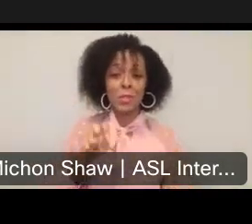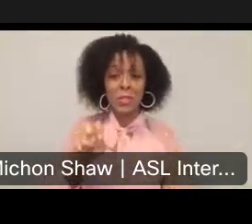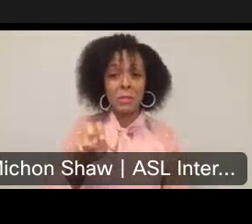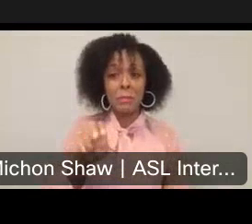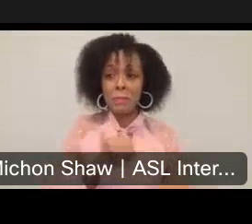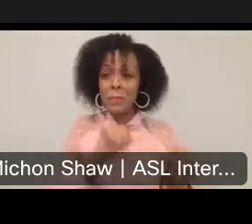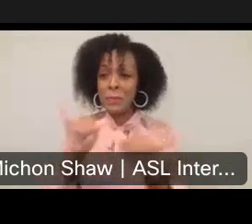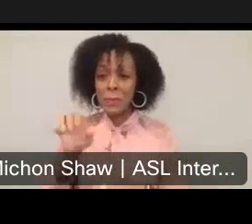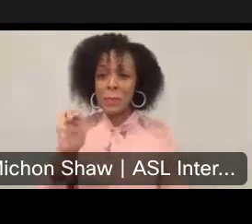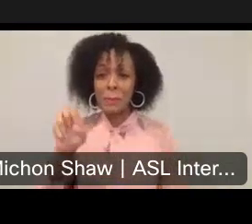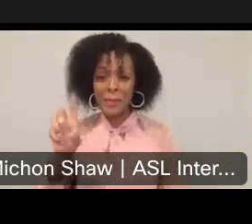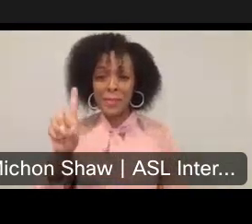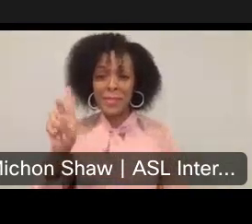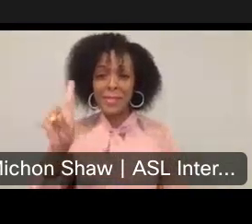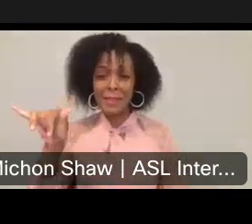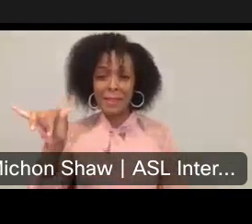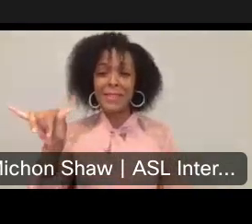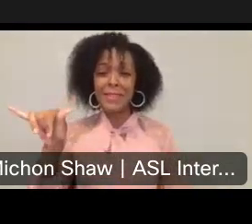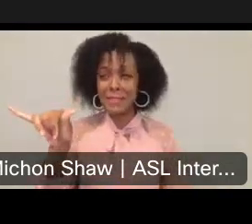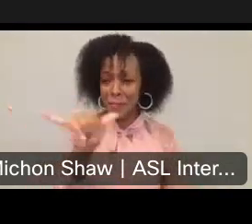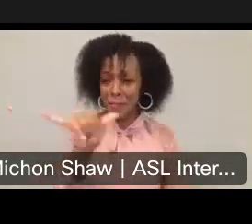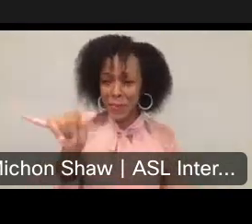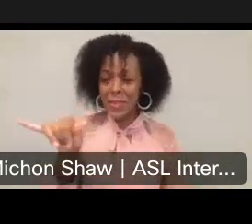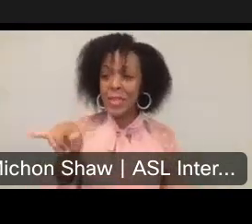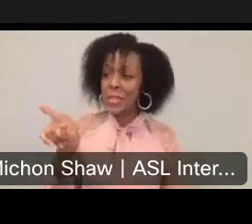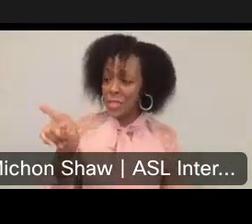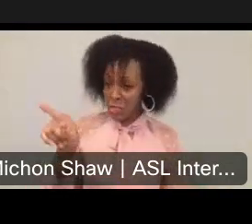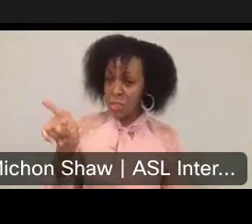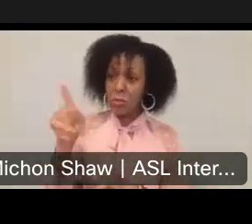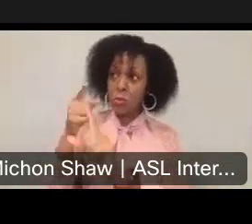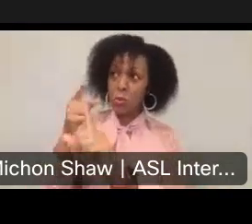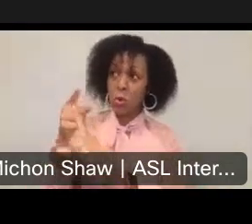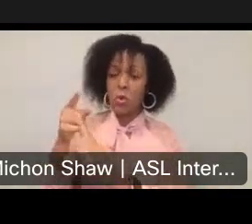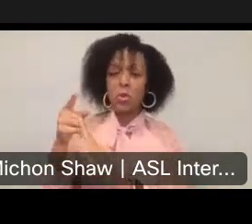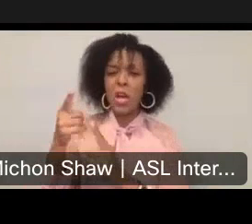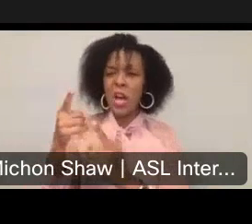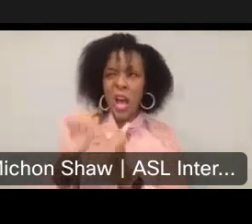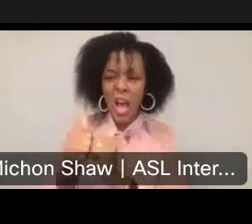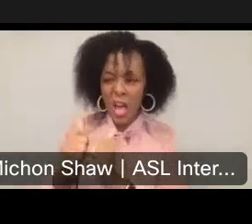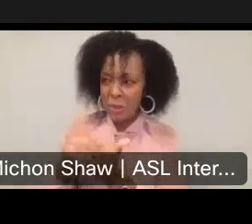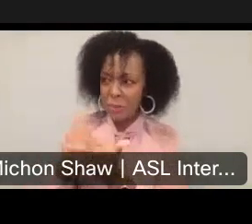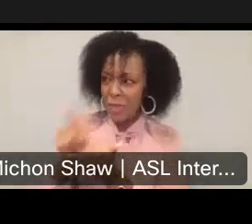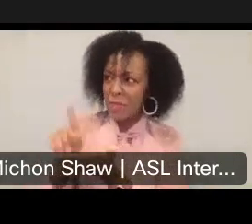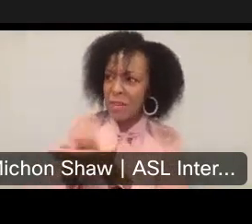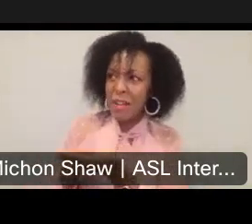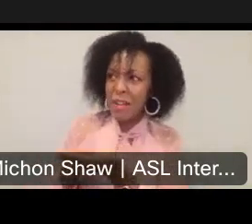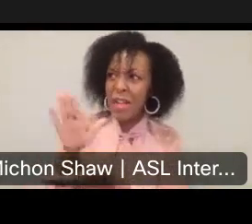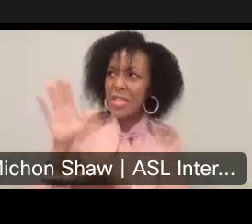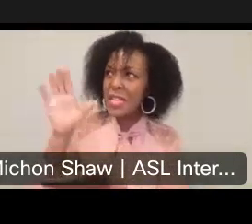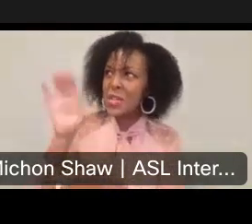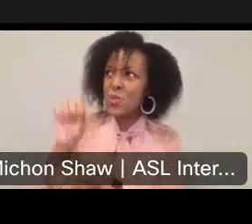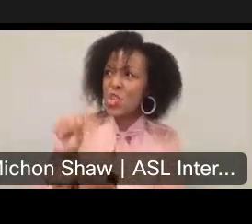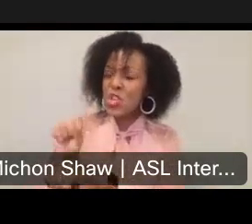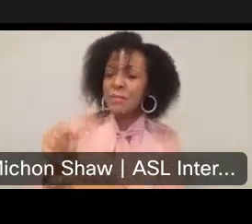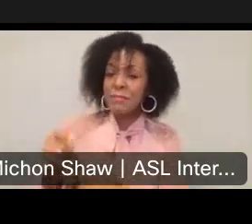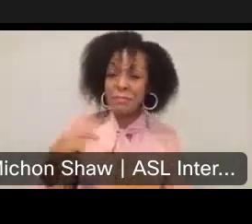Ms. Dudley's. She was looking for work to help her pay for college. I was looking for work to help me pay for